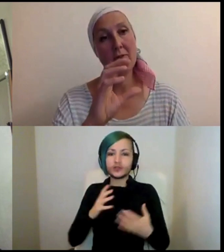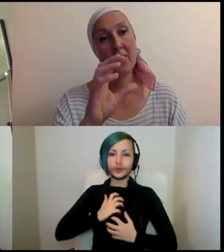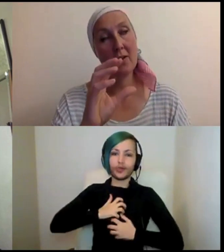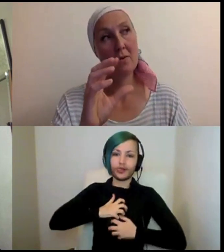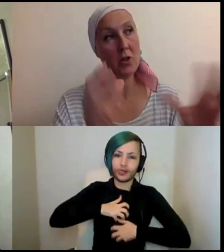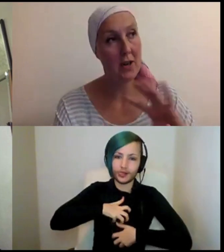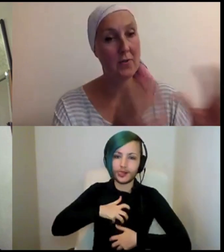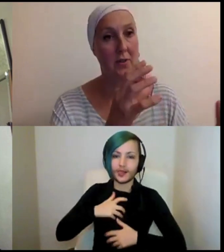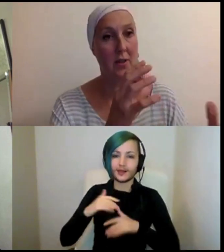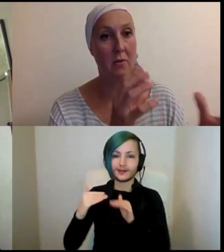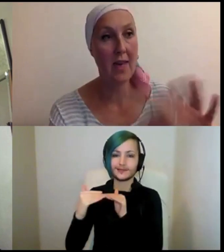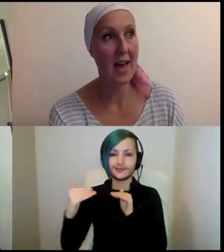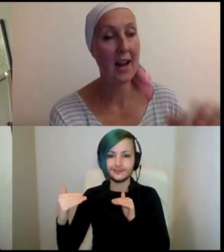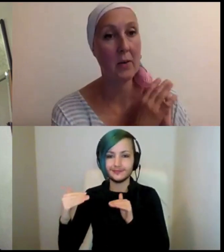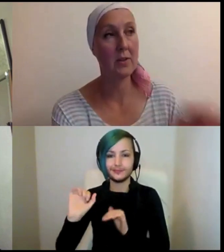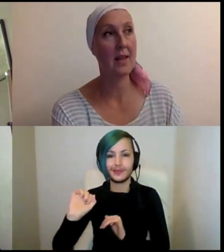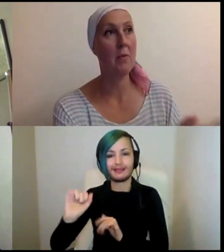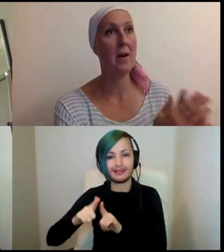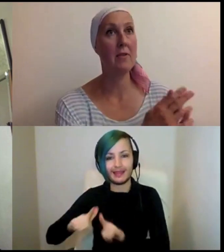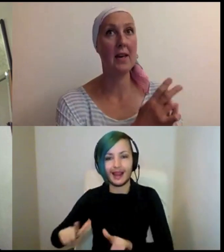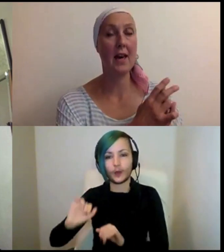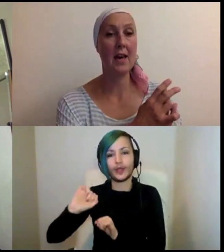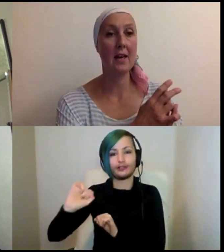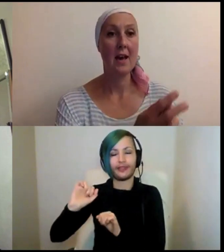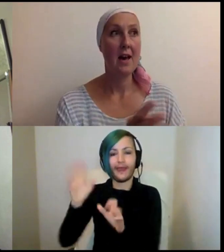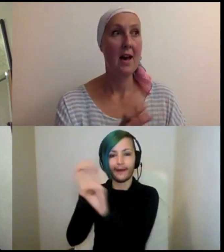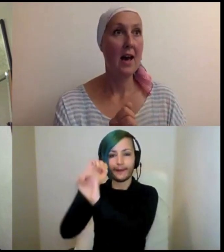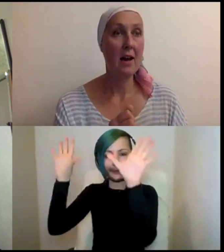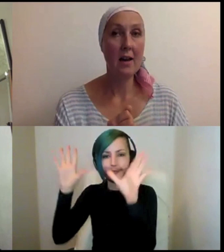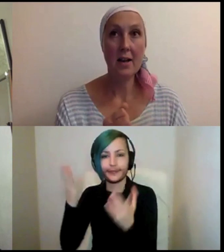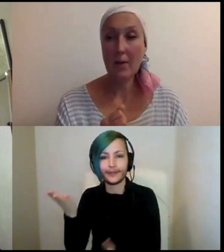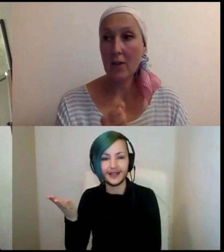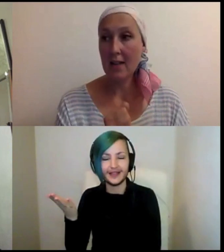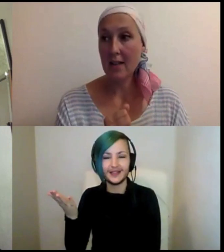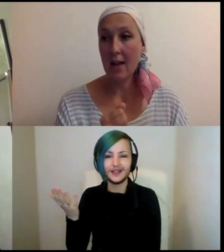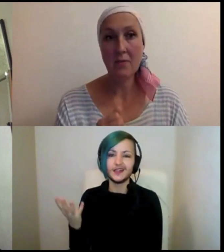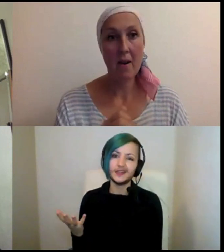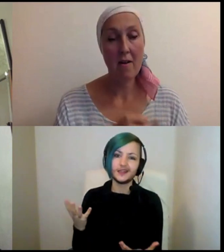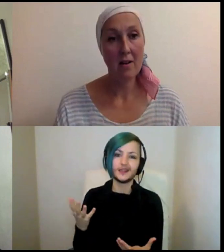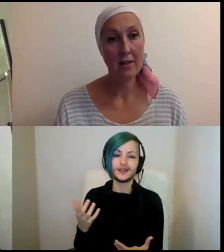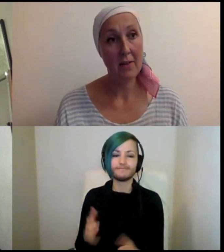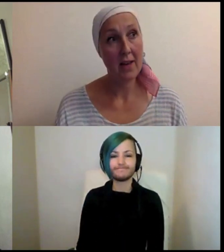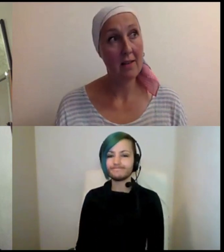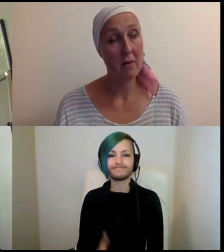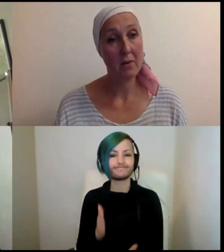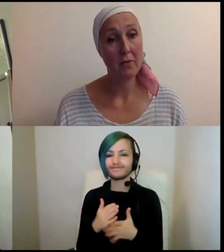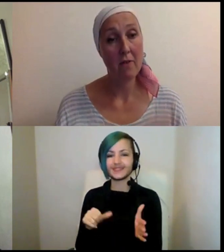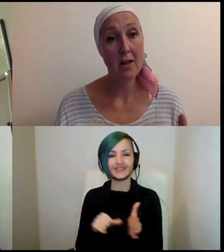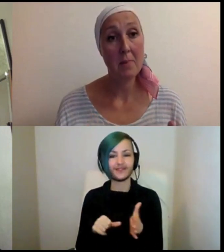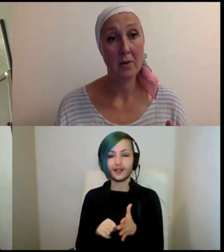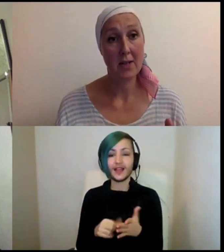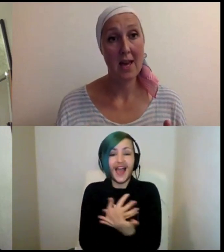have to shift to their language and their way of thinking. And, you know, it's very hard to navigate the art world